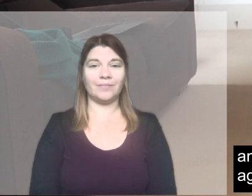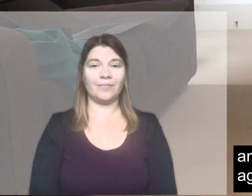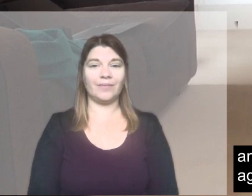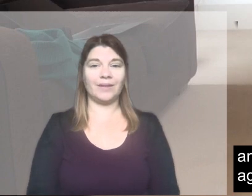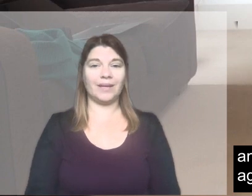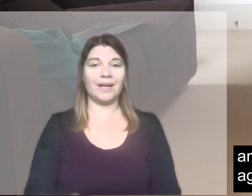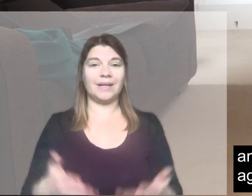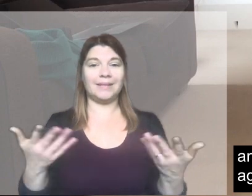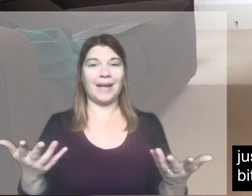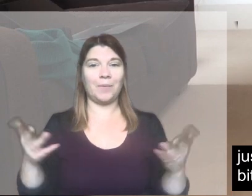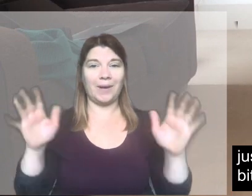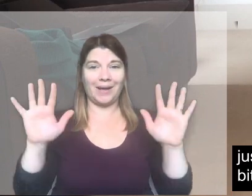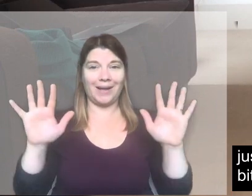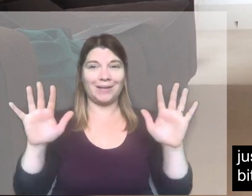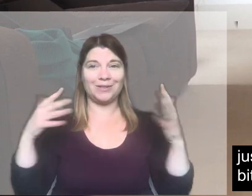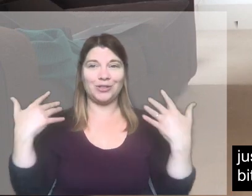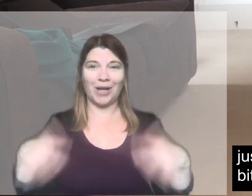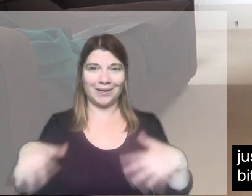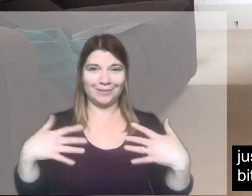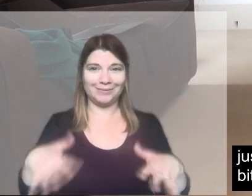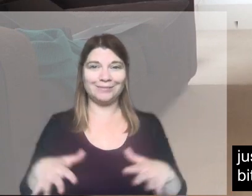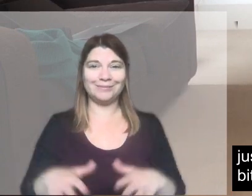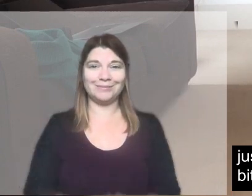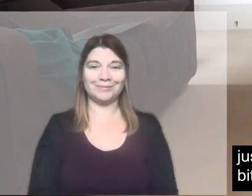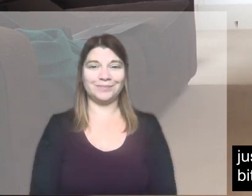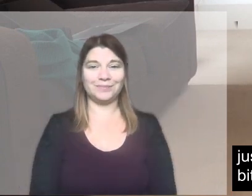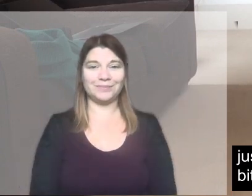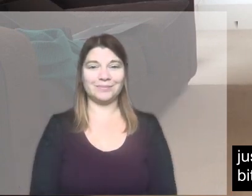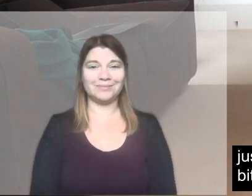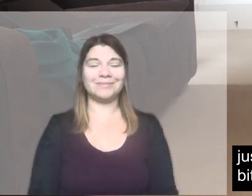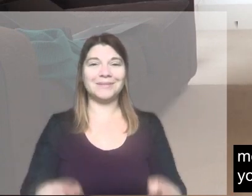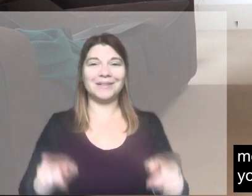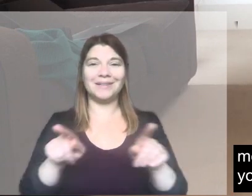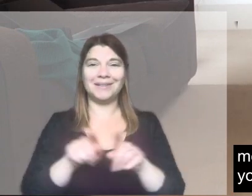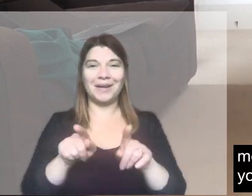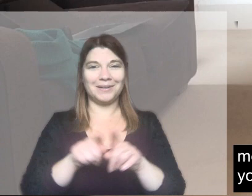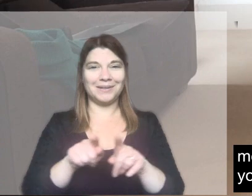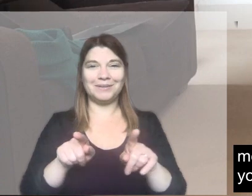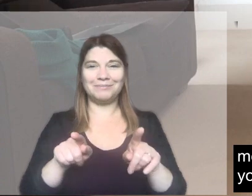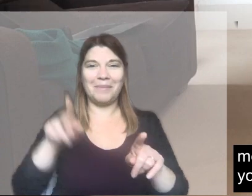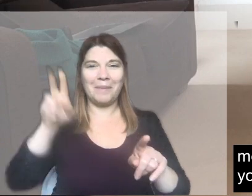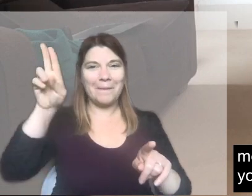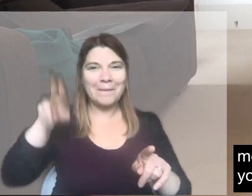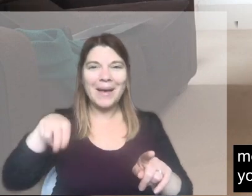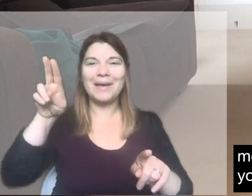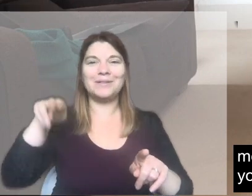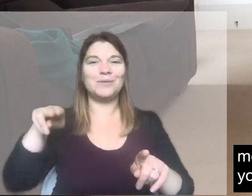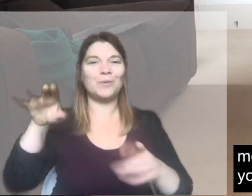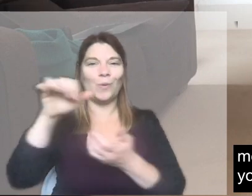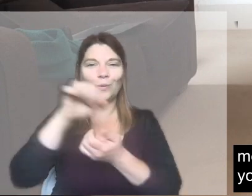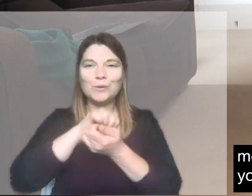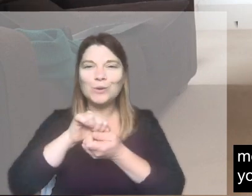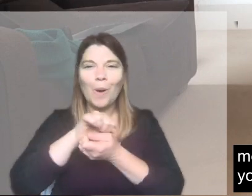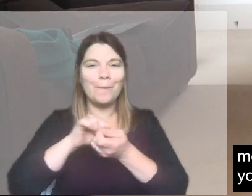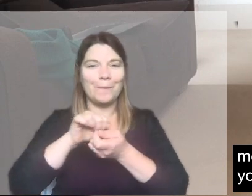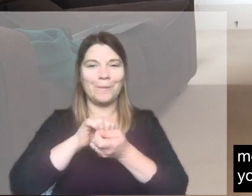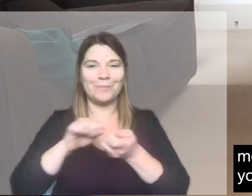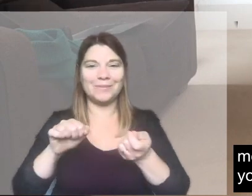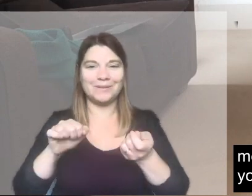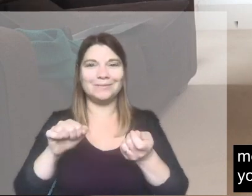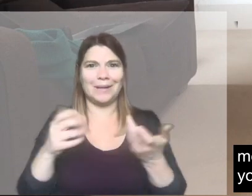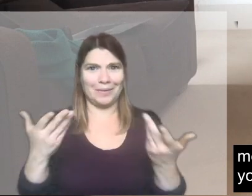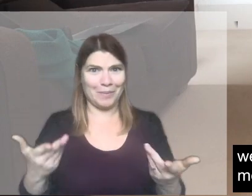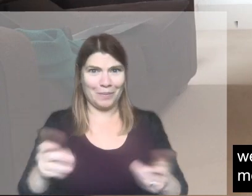Good stuff. Okay, and then we're just going to give the hands a little bit of a shake. So it's almost like I mentioned, as if you were covering yourself in paint or